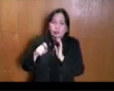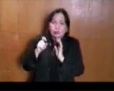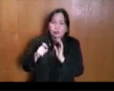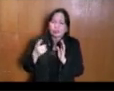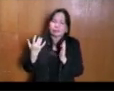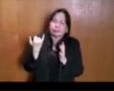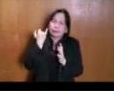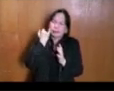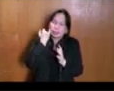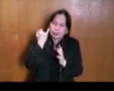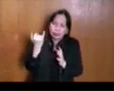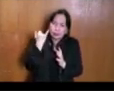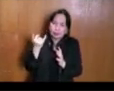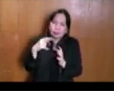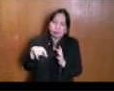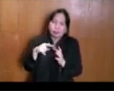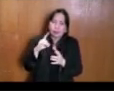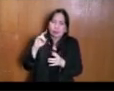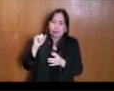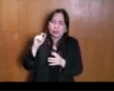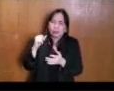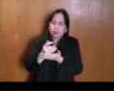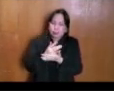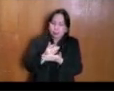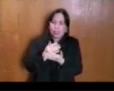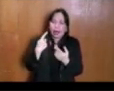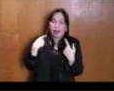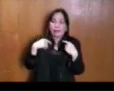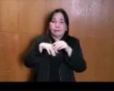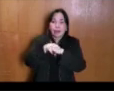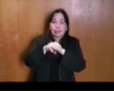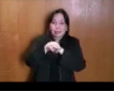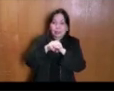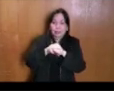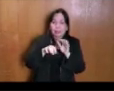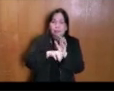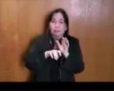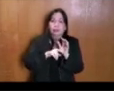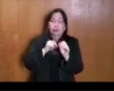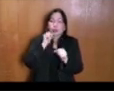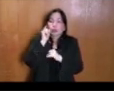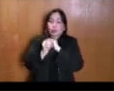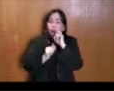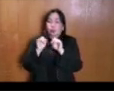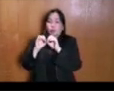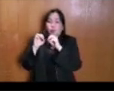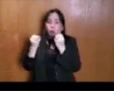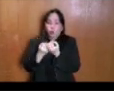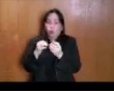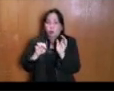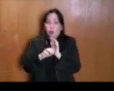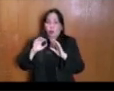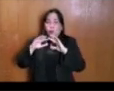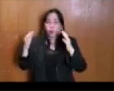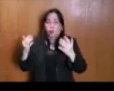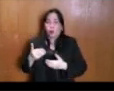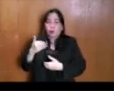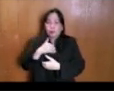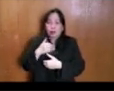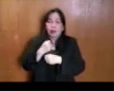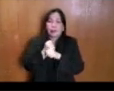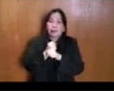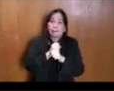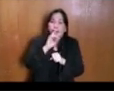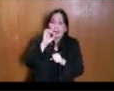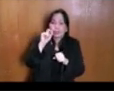initiatives to increase data sharing and access. So for example, international organizations like the World Bank are creating data